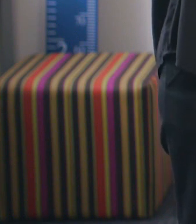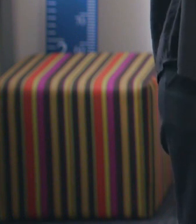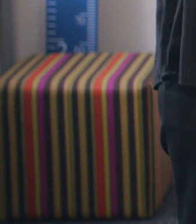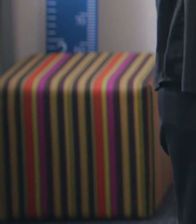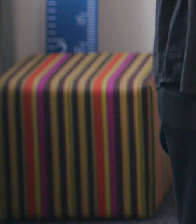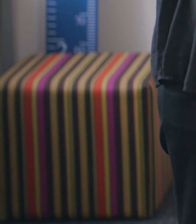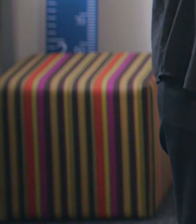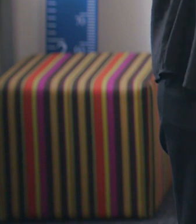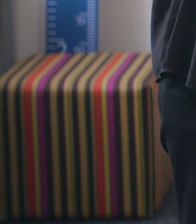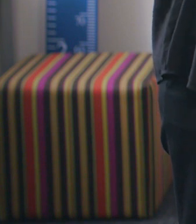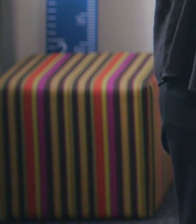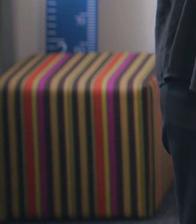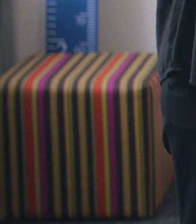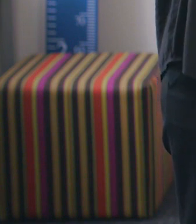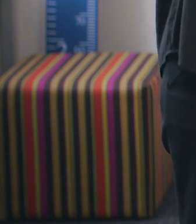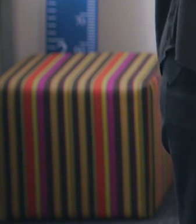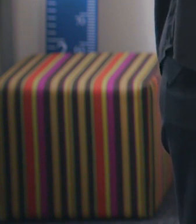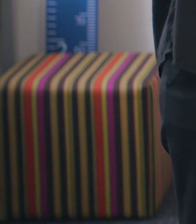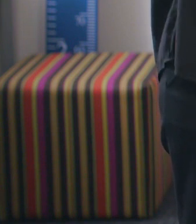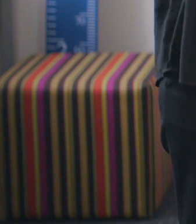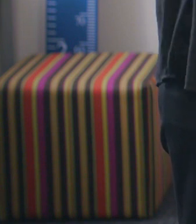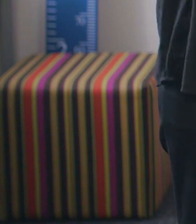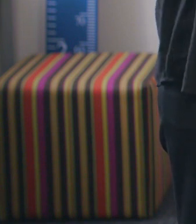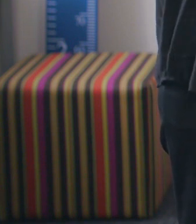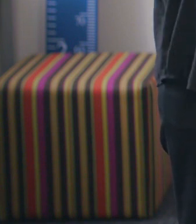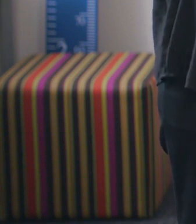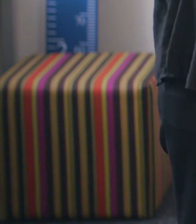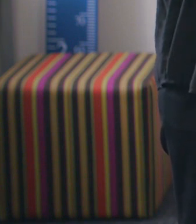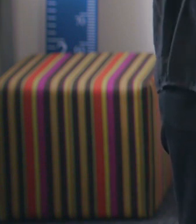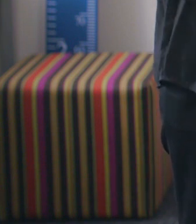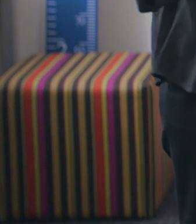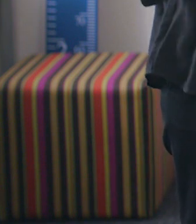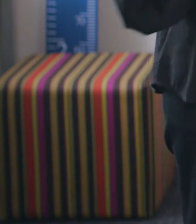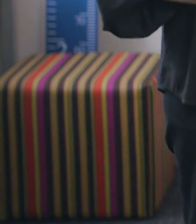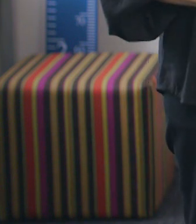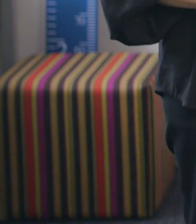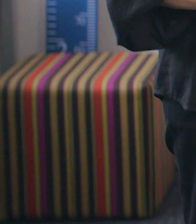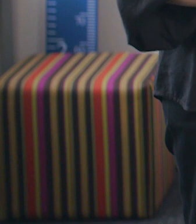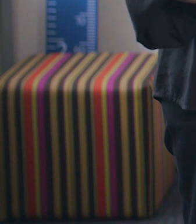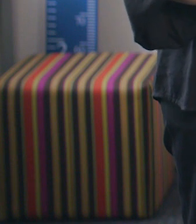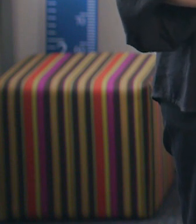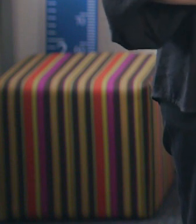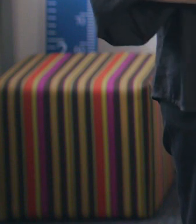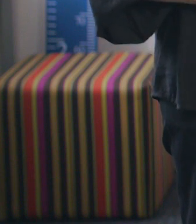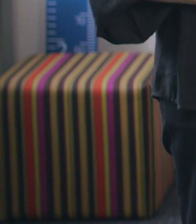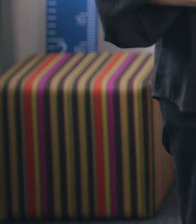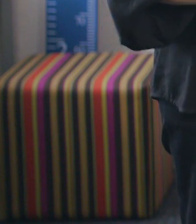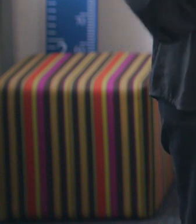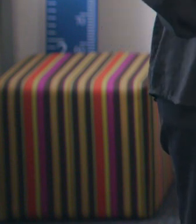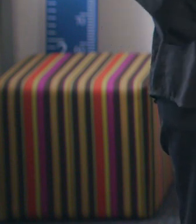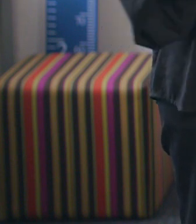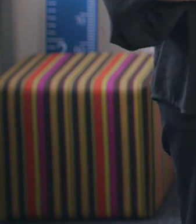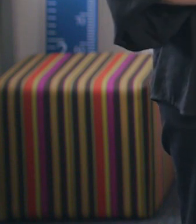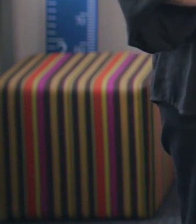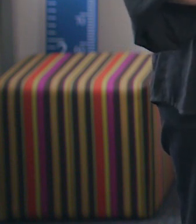3. Keep breathing in and out. Can you feel your tummy going in and